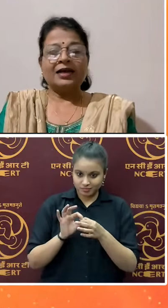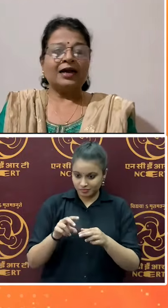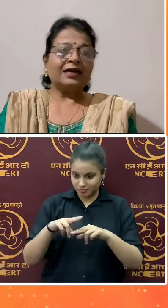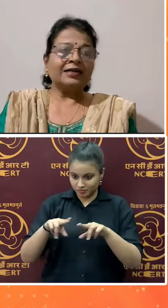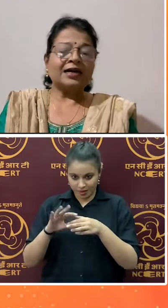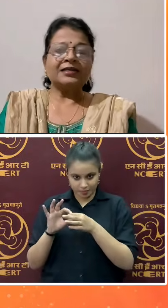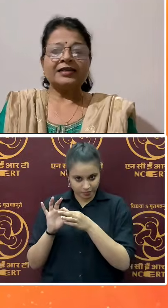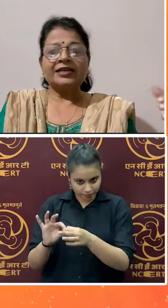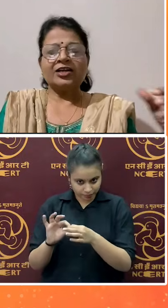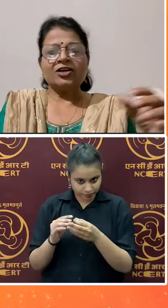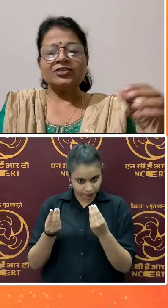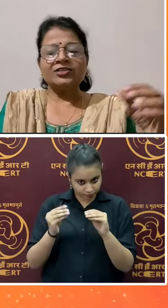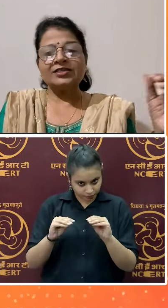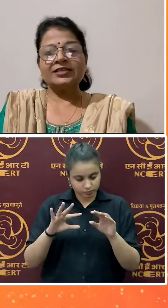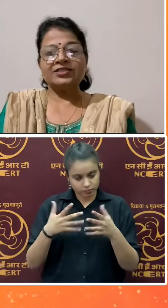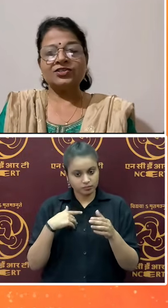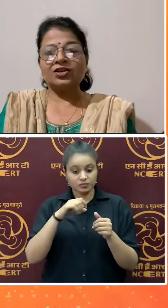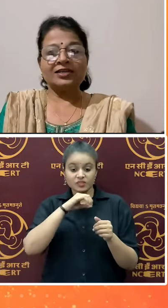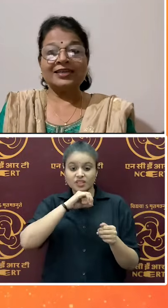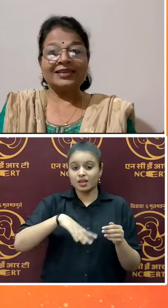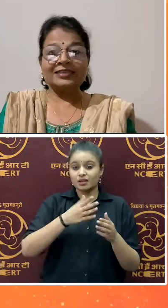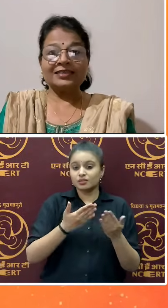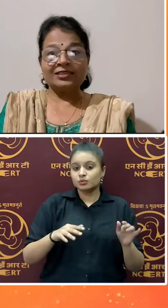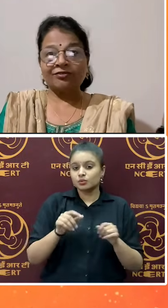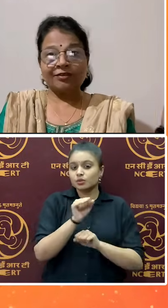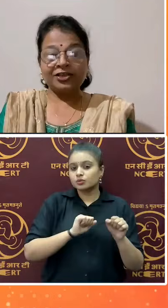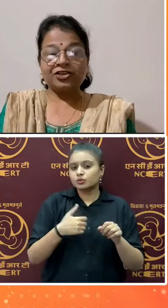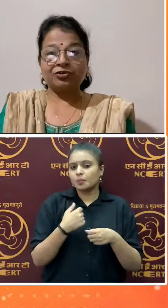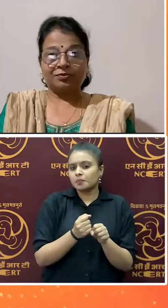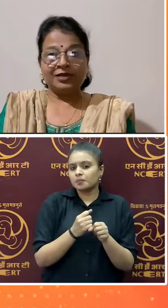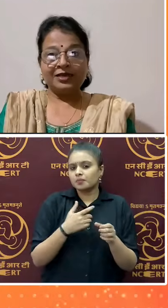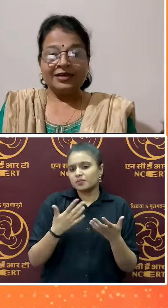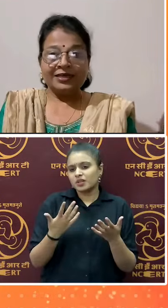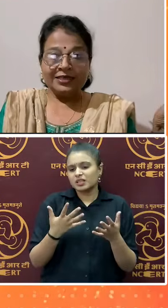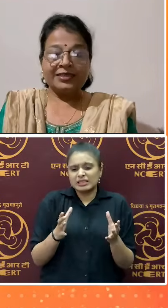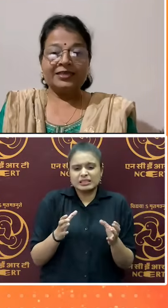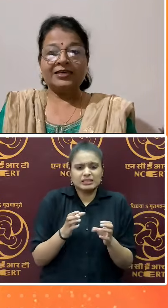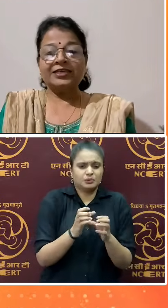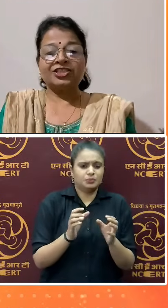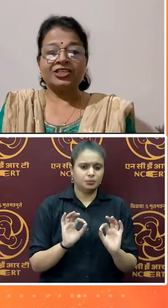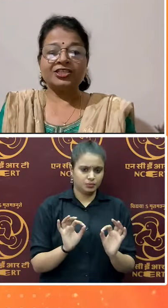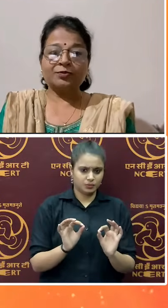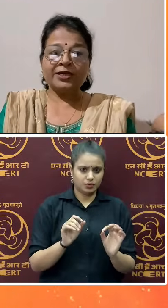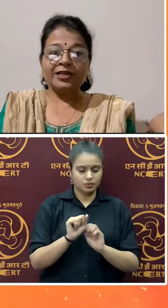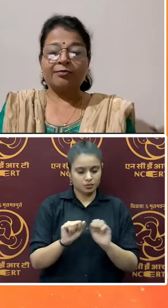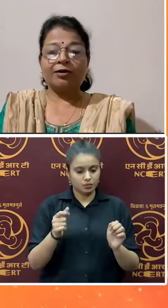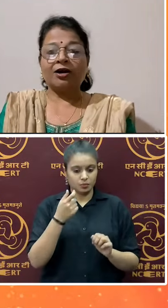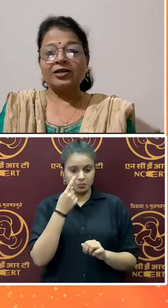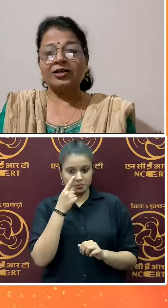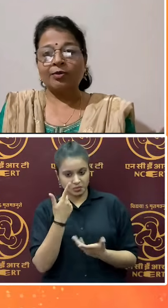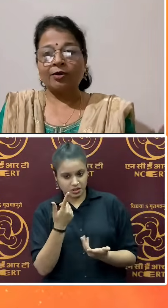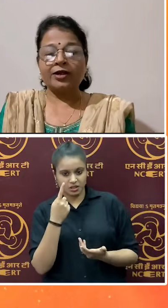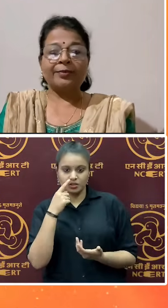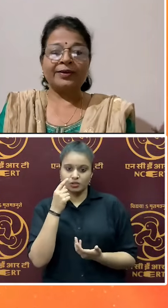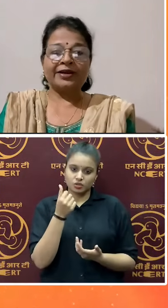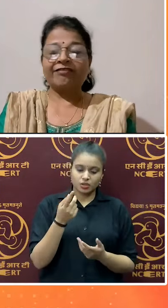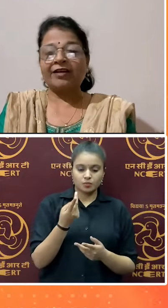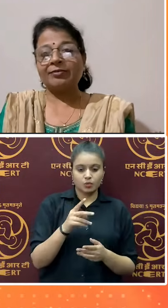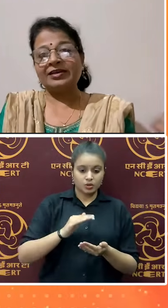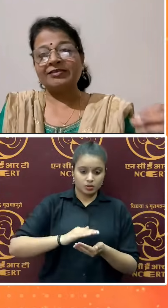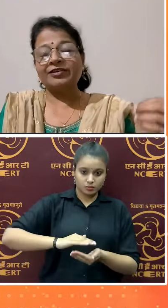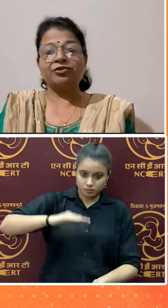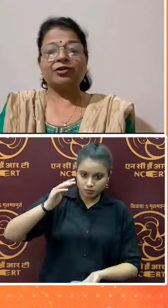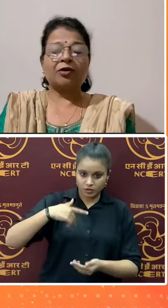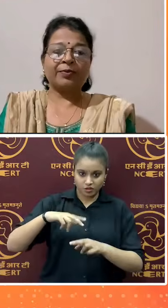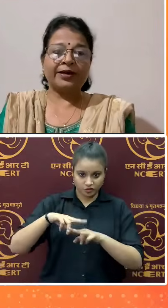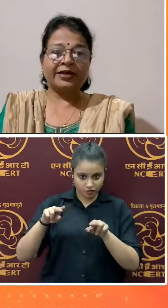family. And an adolescent is not created in vacuum. He or she has been born and brought up in a